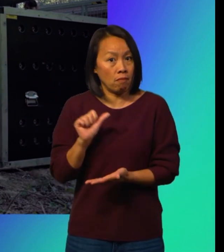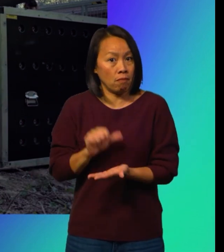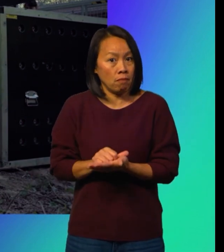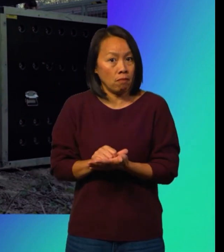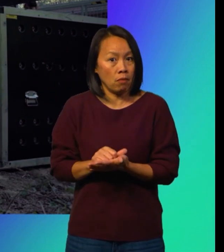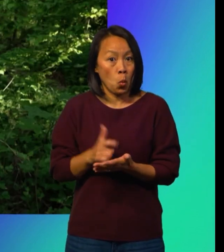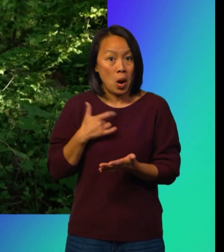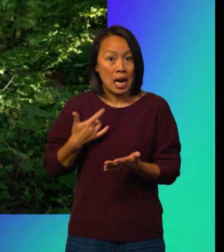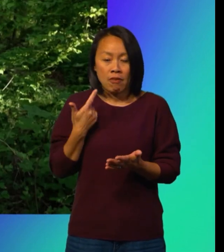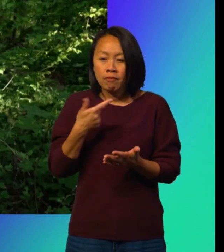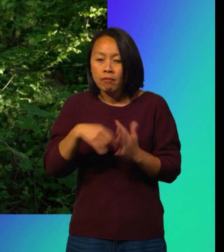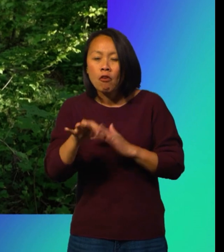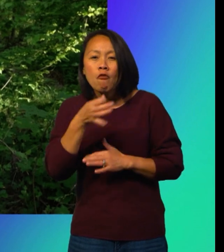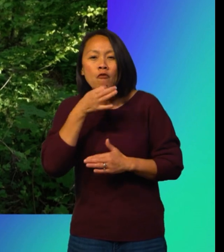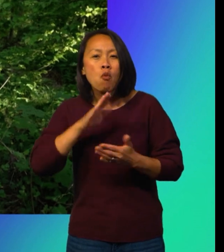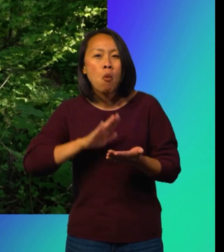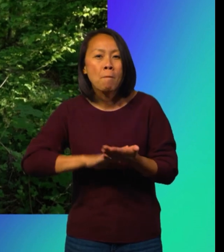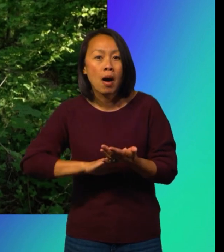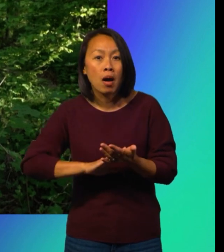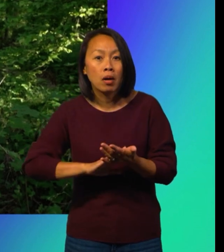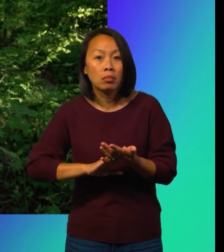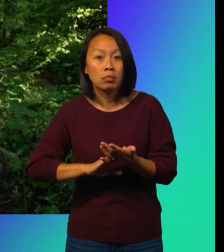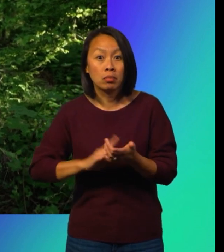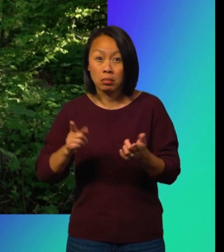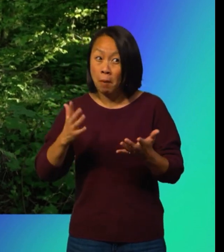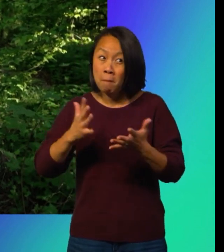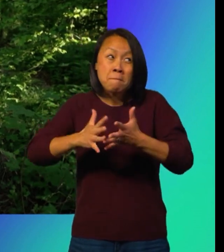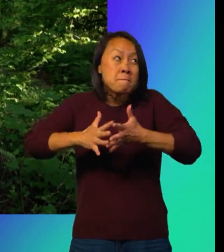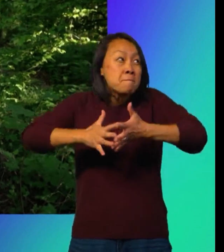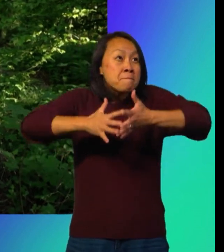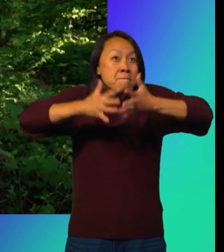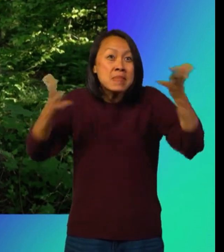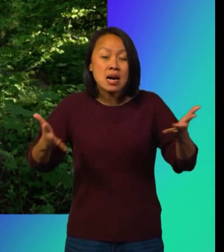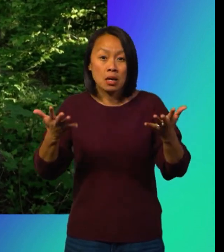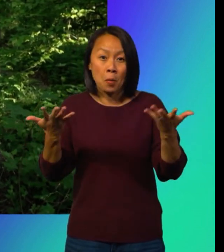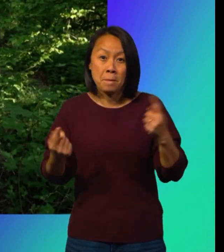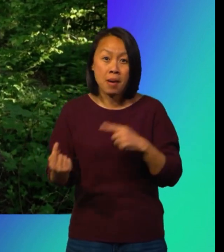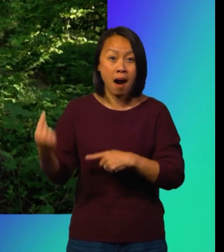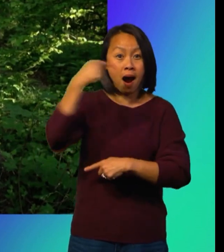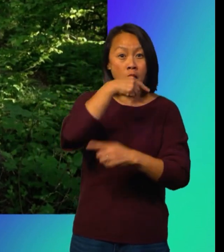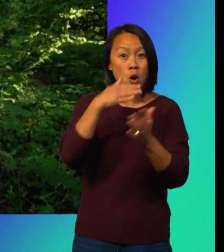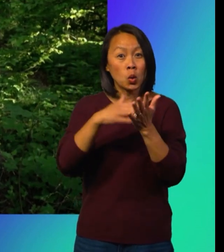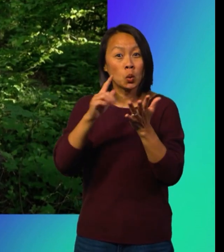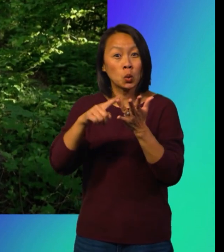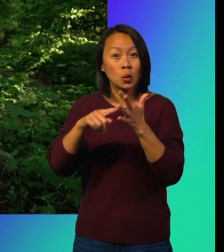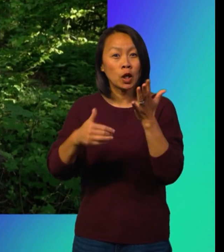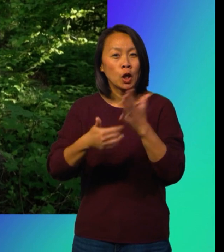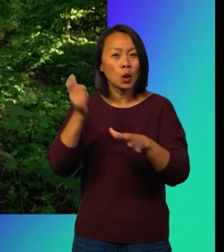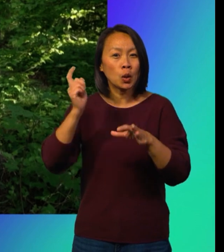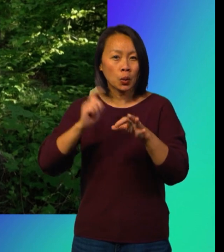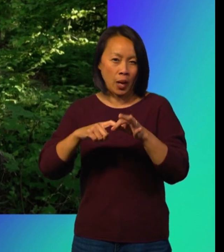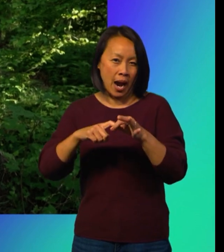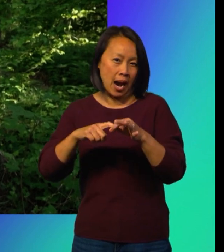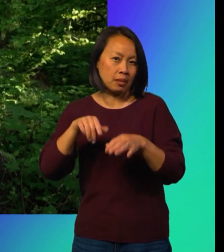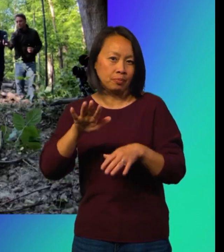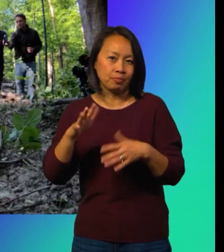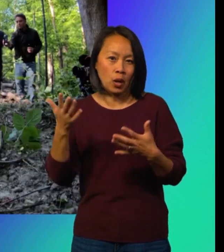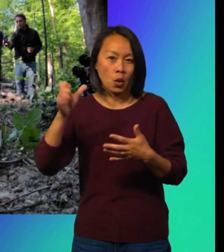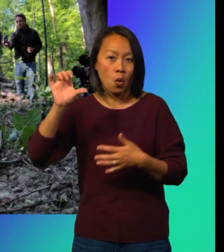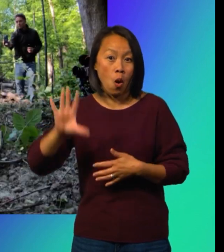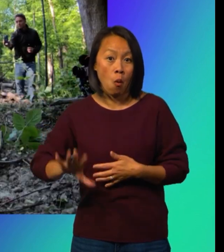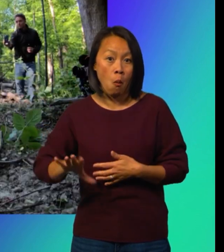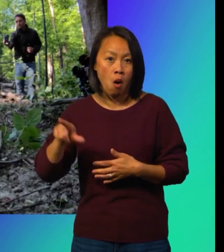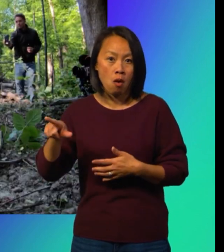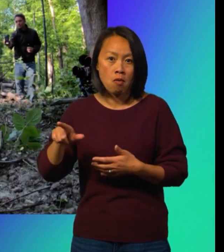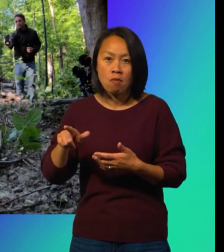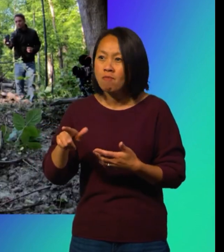see, it's much bigger than where it lived at the zoo. While it's here, it will be watched very closely to make sure